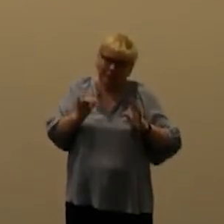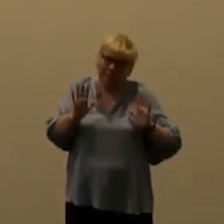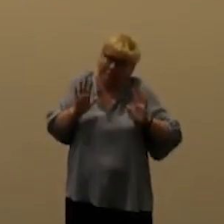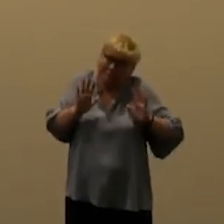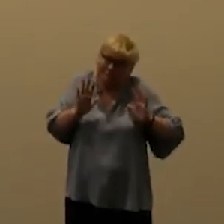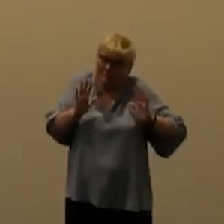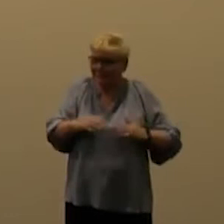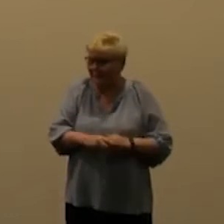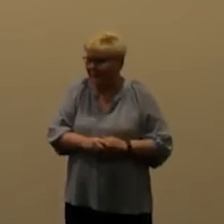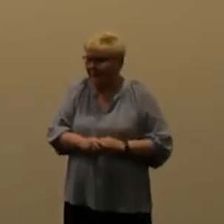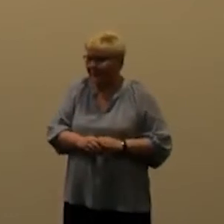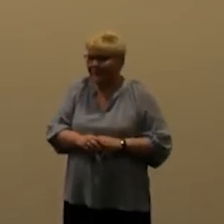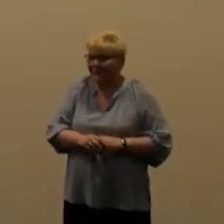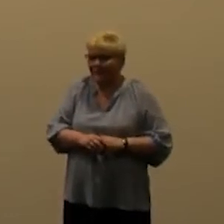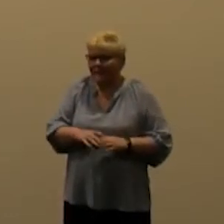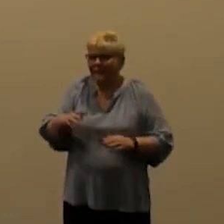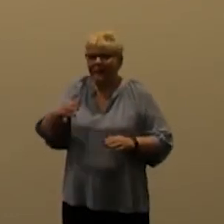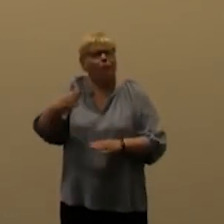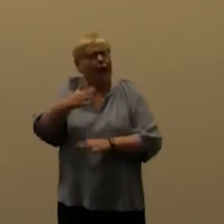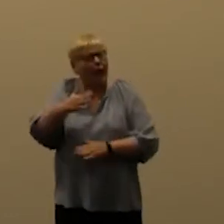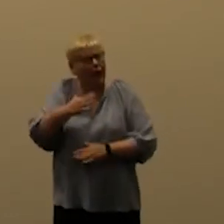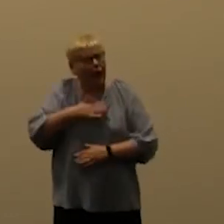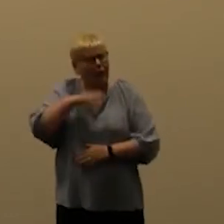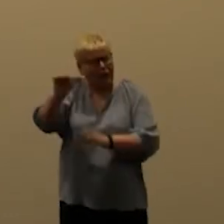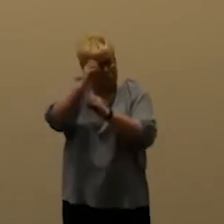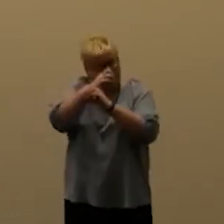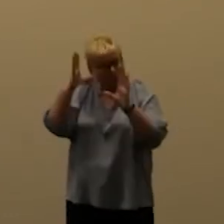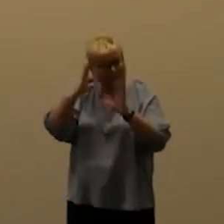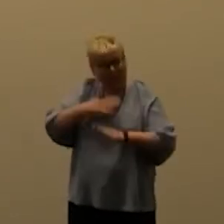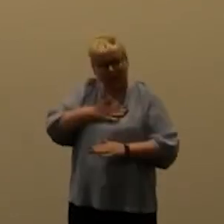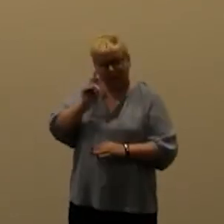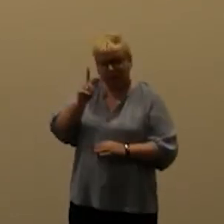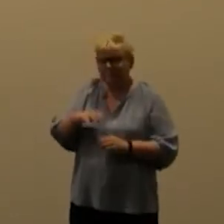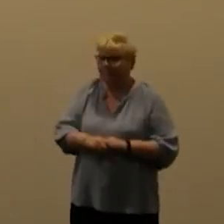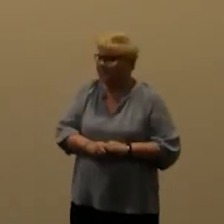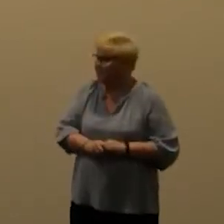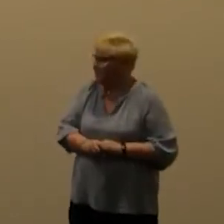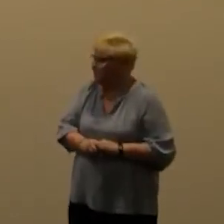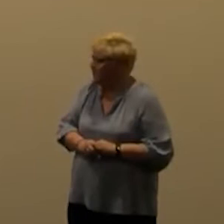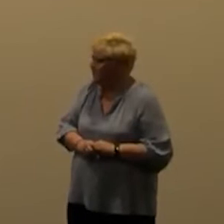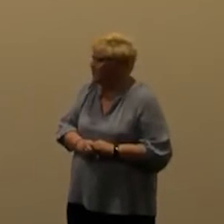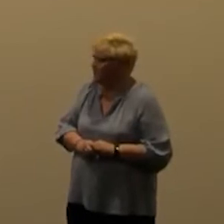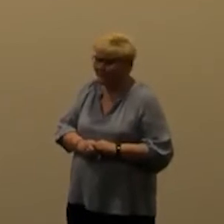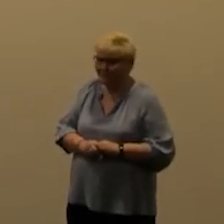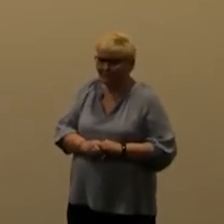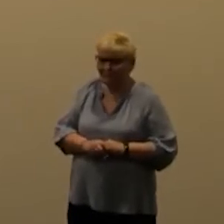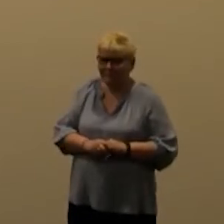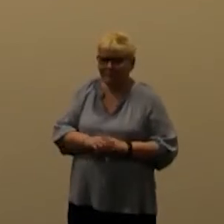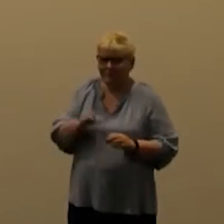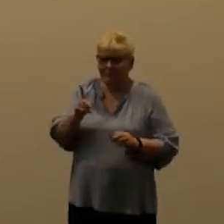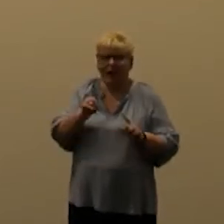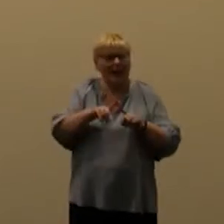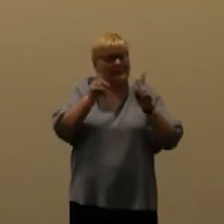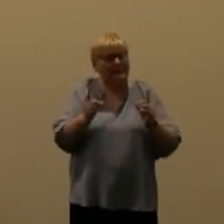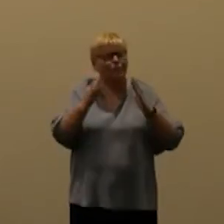in. Okay. Well, yeah, for me... I like that analogy, actually. Well, I think it's a different house, though. It's a